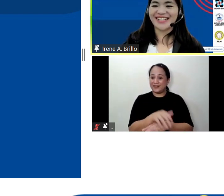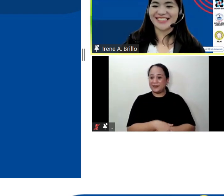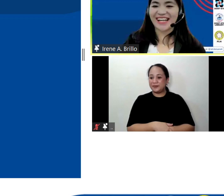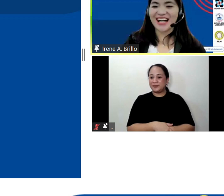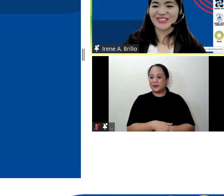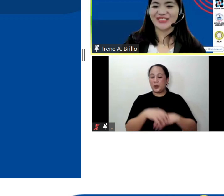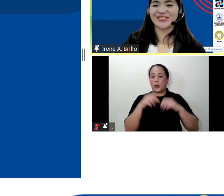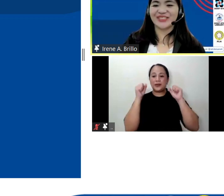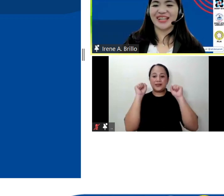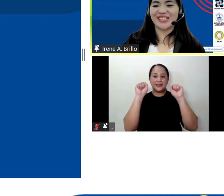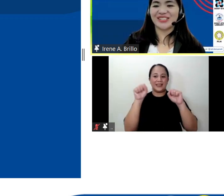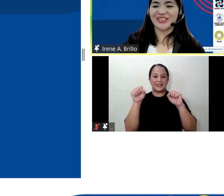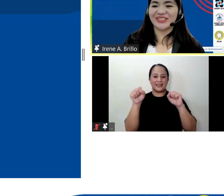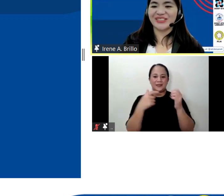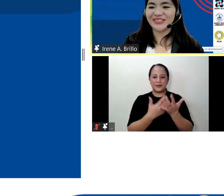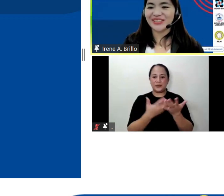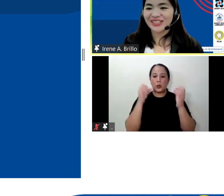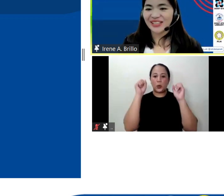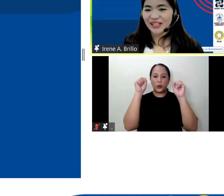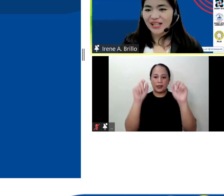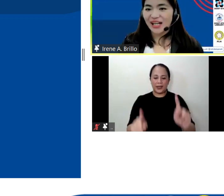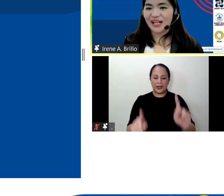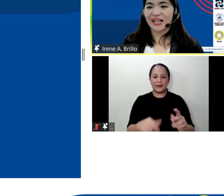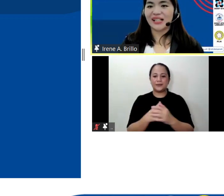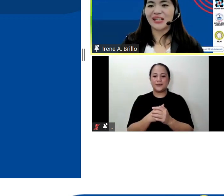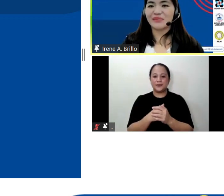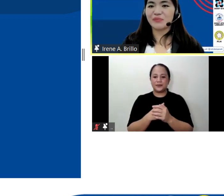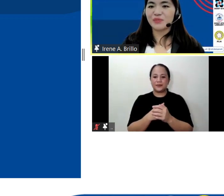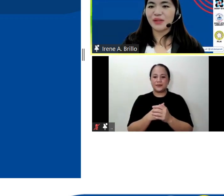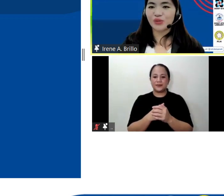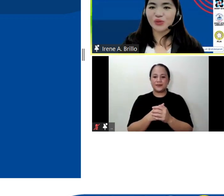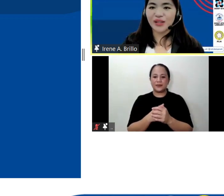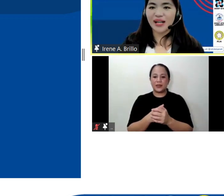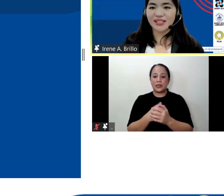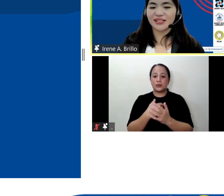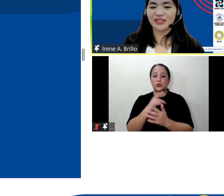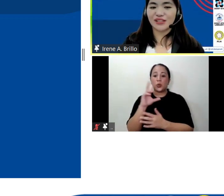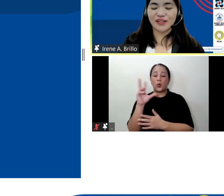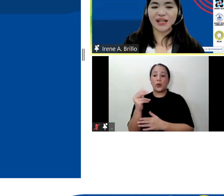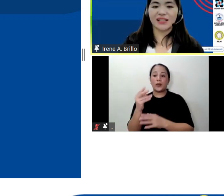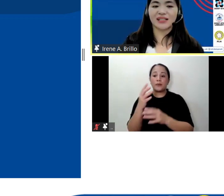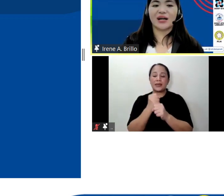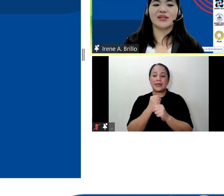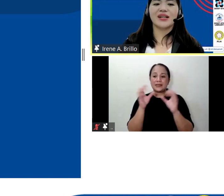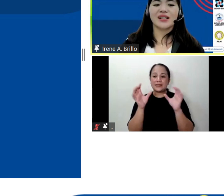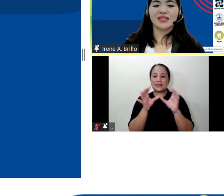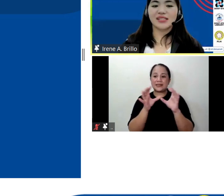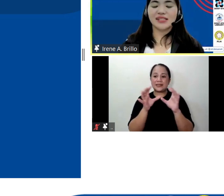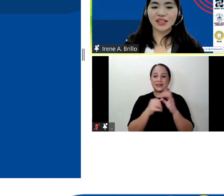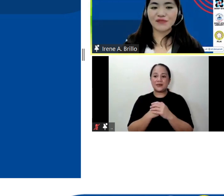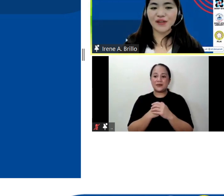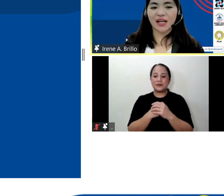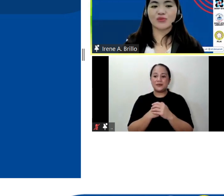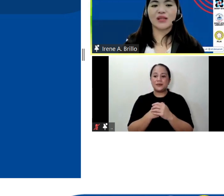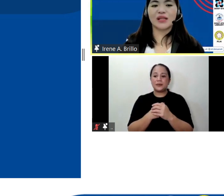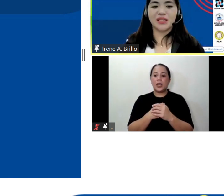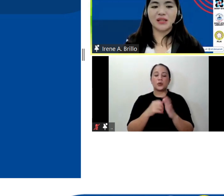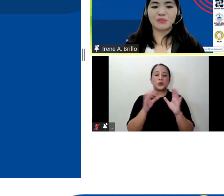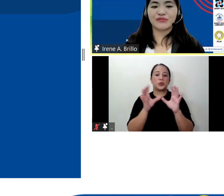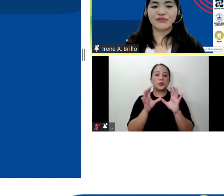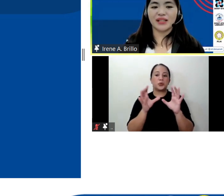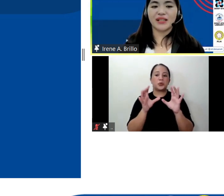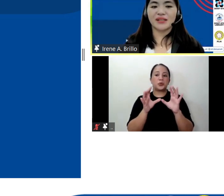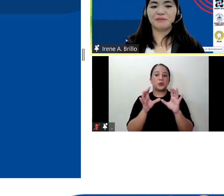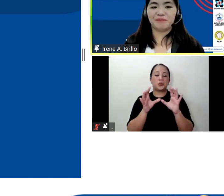Ayan, yes daw. Okay, so kailan naman po makukuha ang certificate? The certificate will